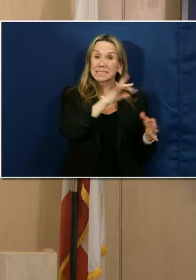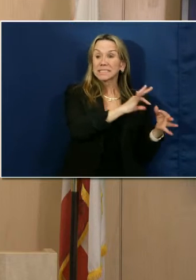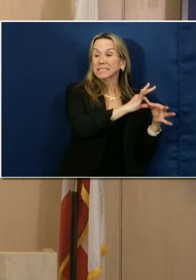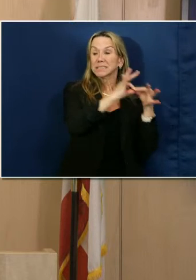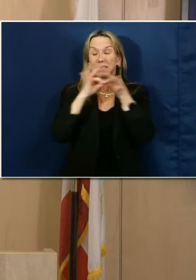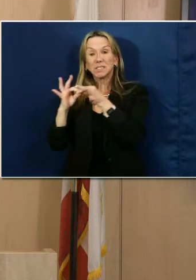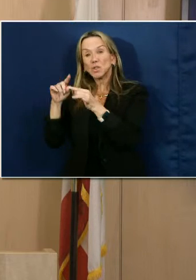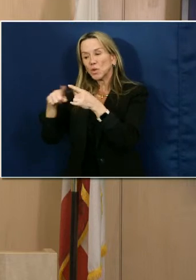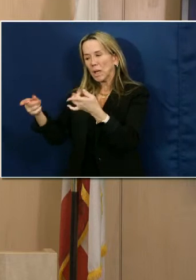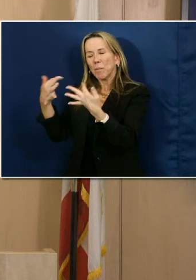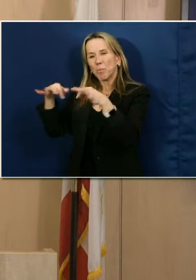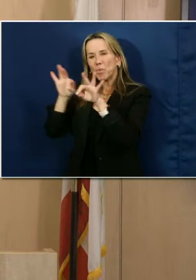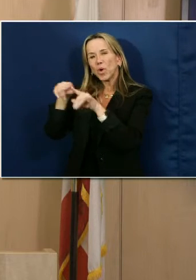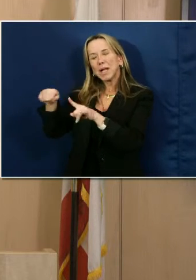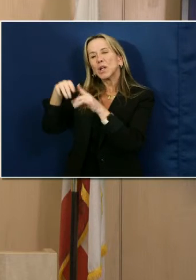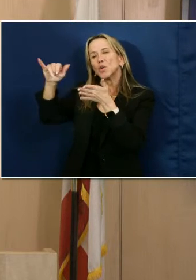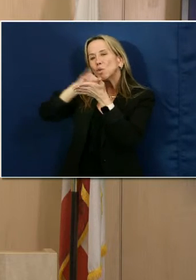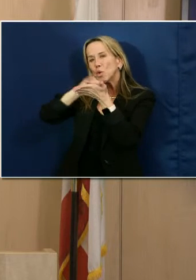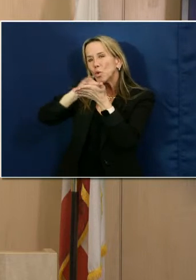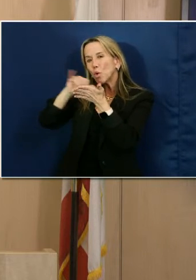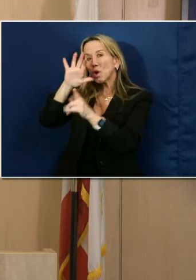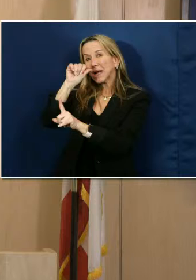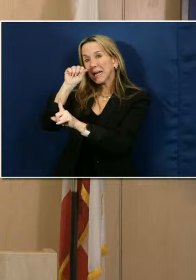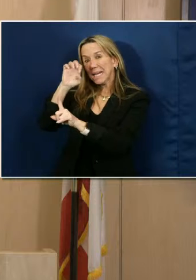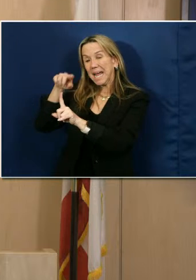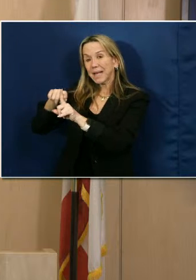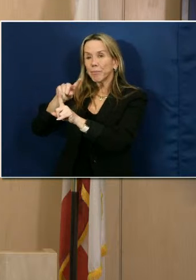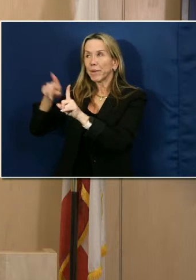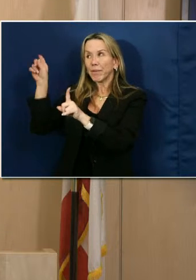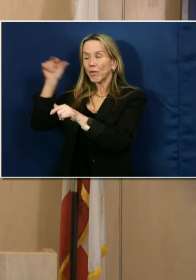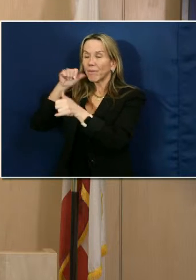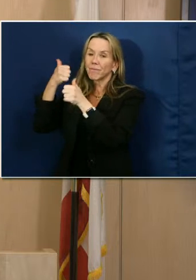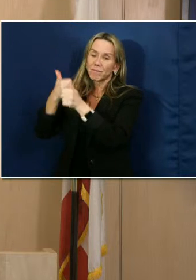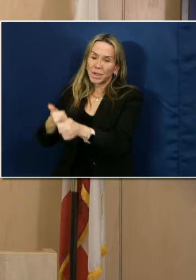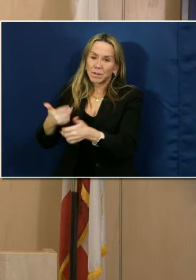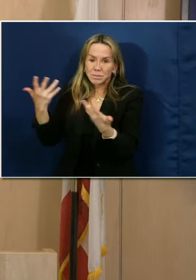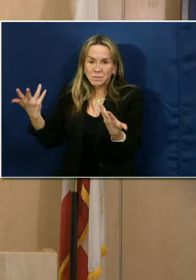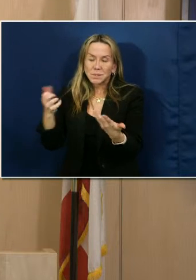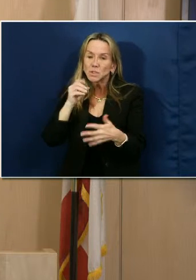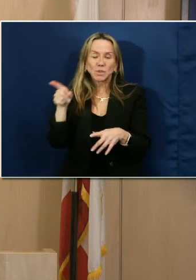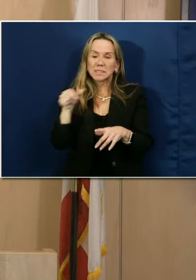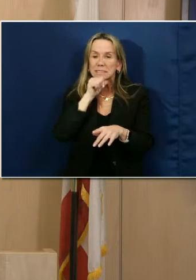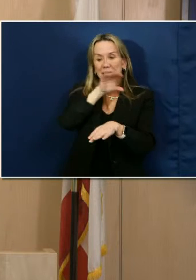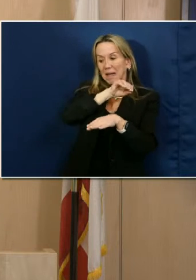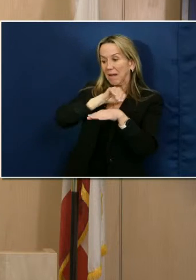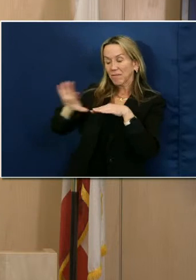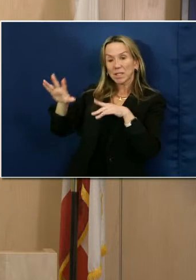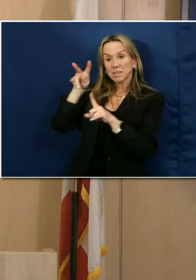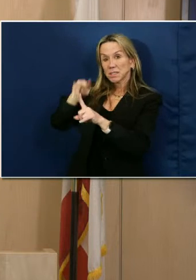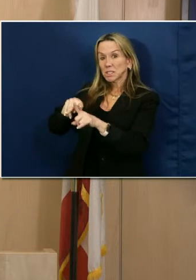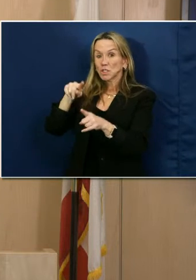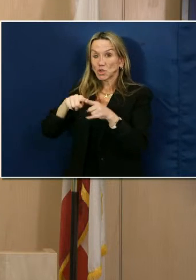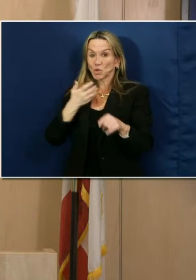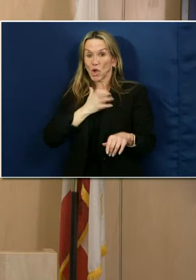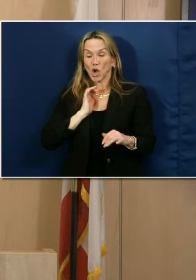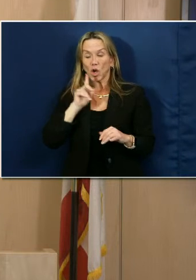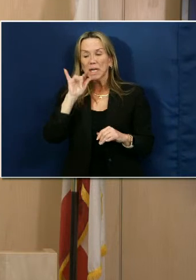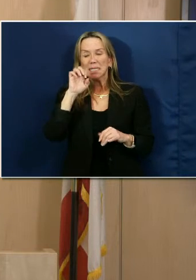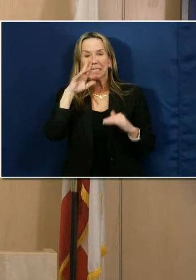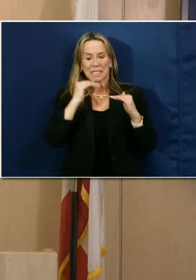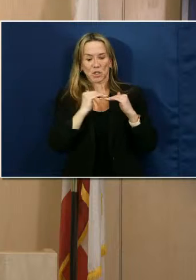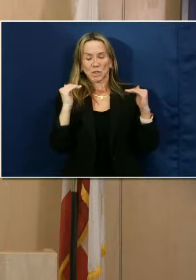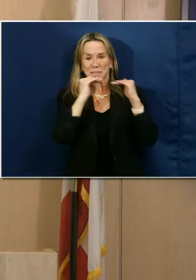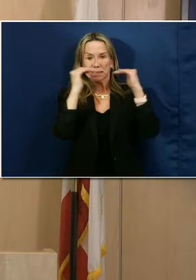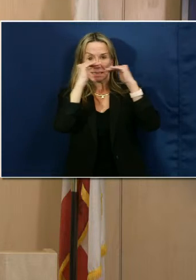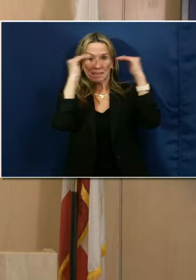York, an instance in which they're not even presently doing. So it does not have any bearing or application on the tiered systems or